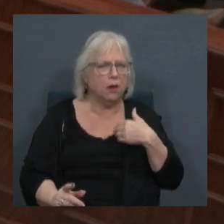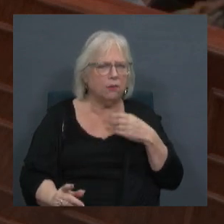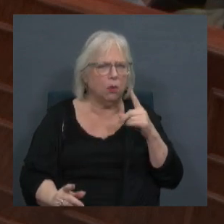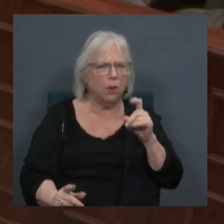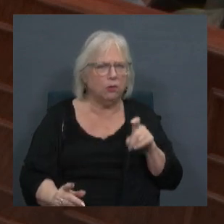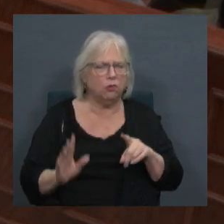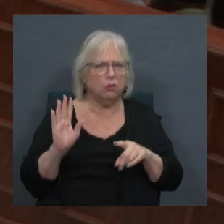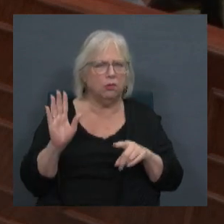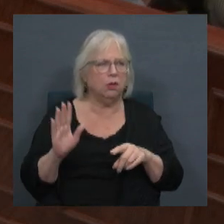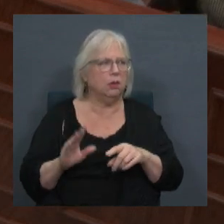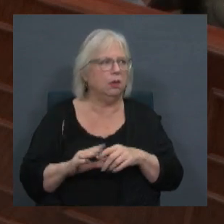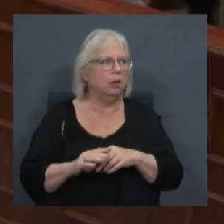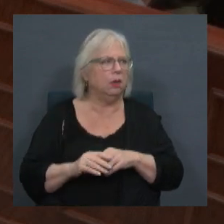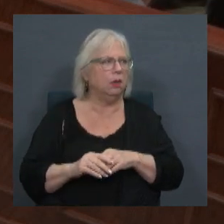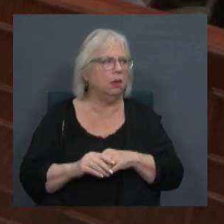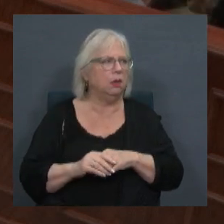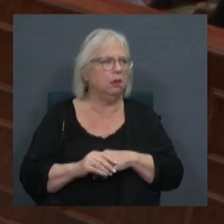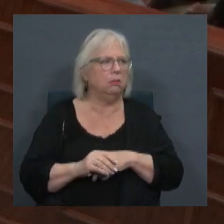Adcock?